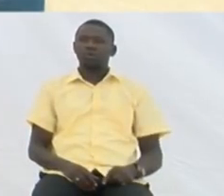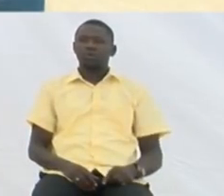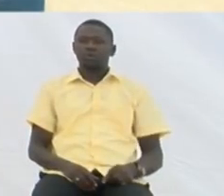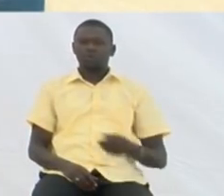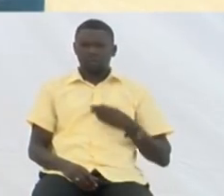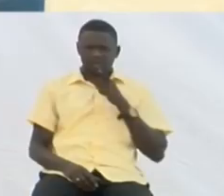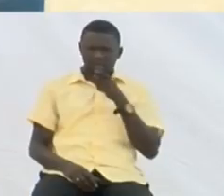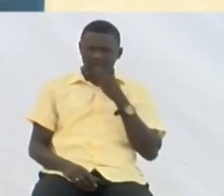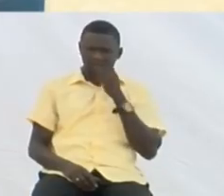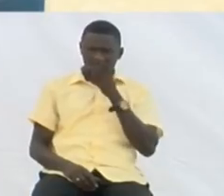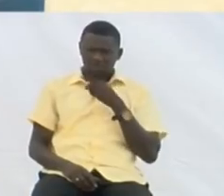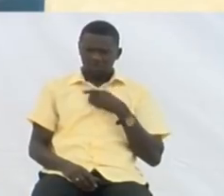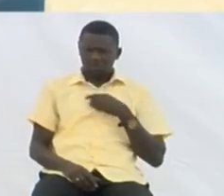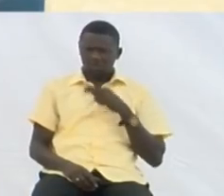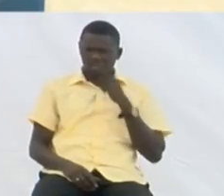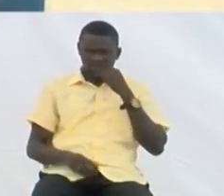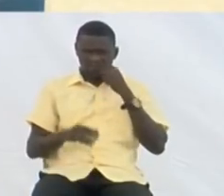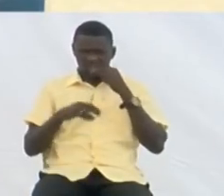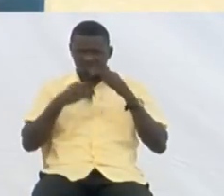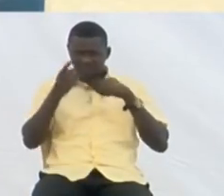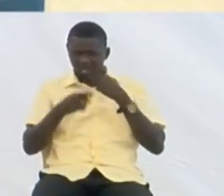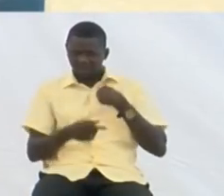I said to them,